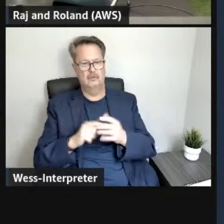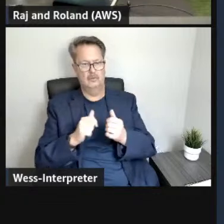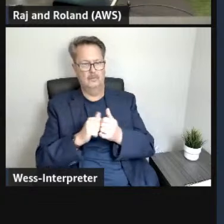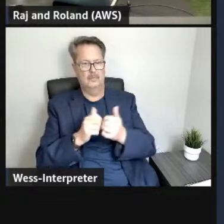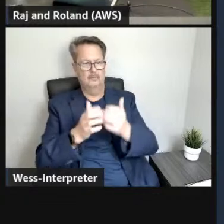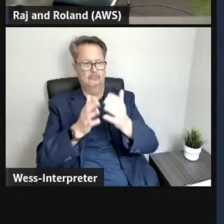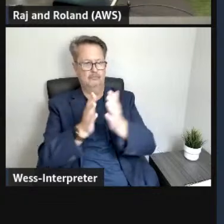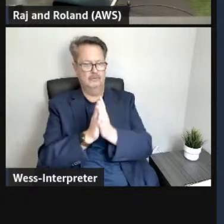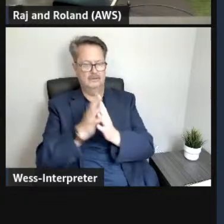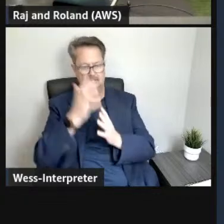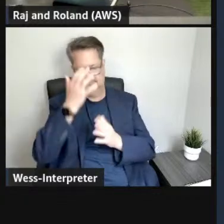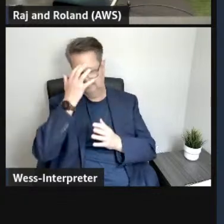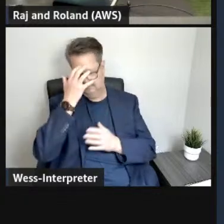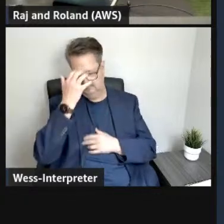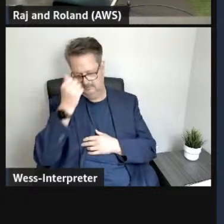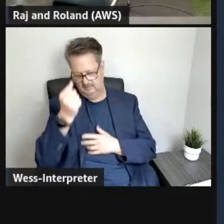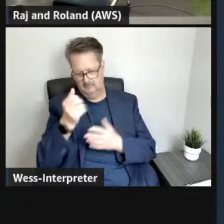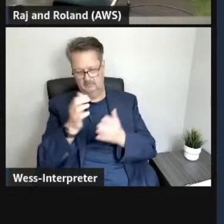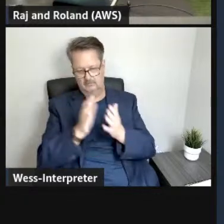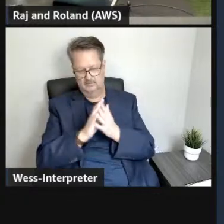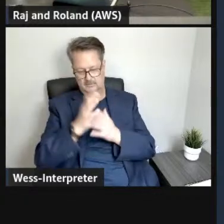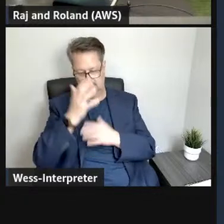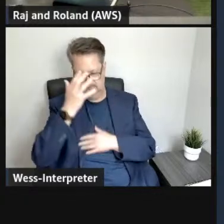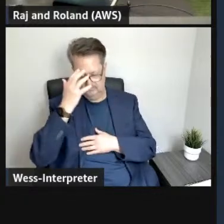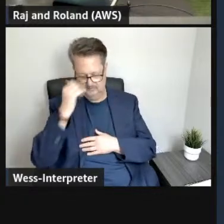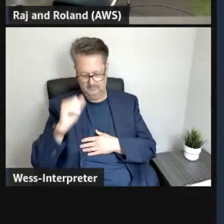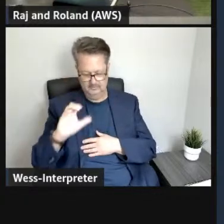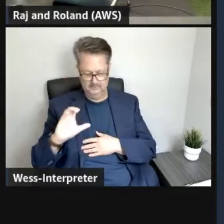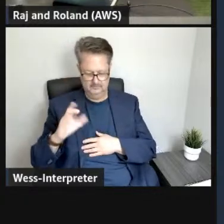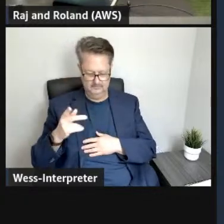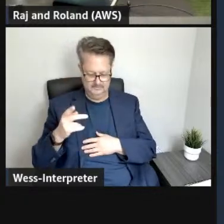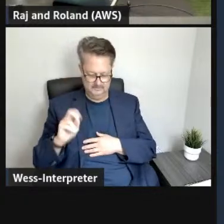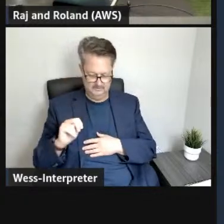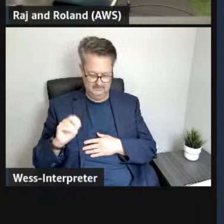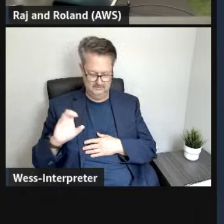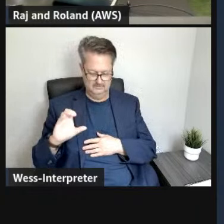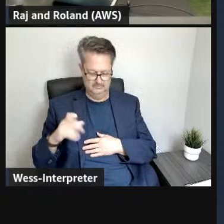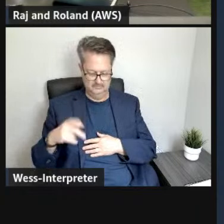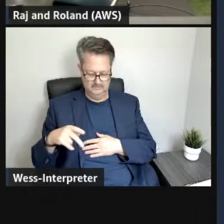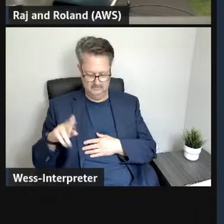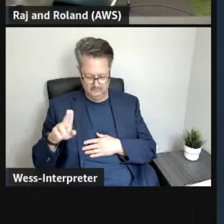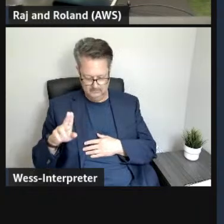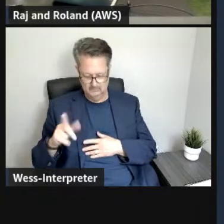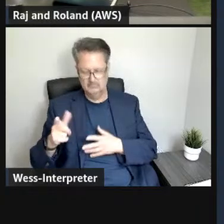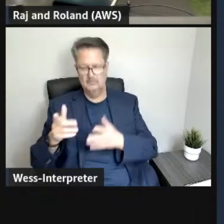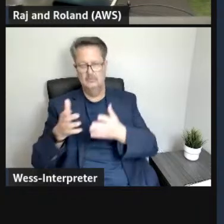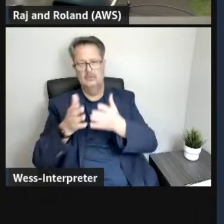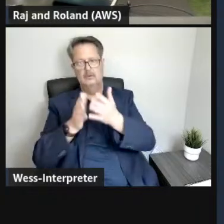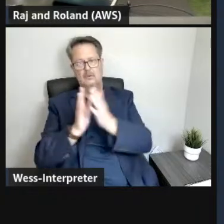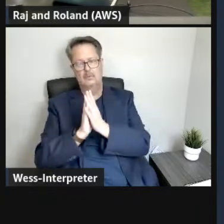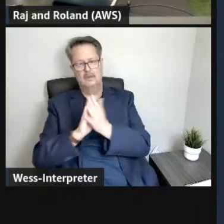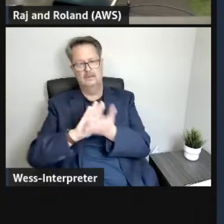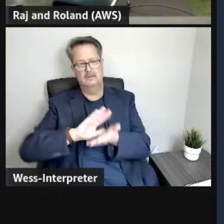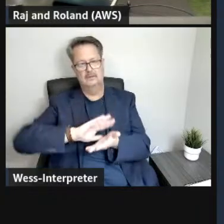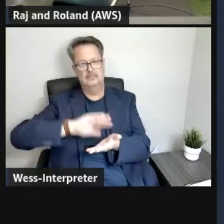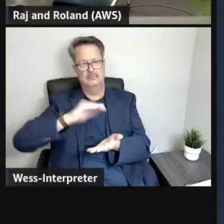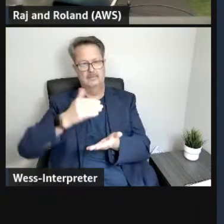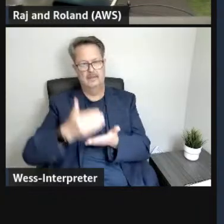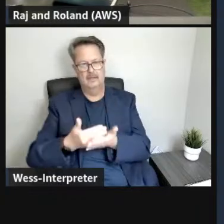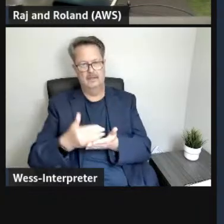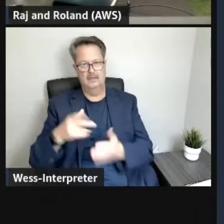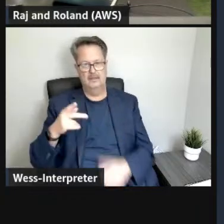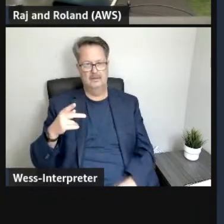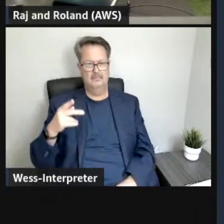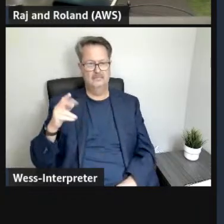memory. And so when you request memory or CPU, you're requesting an amount, and Kubernetes uses that